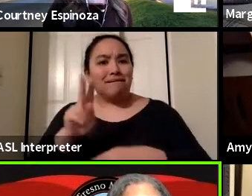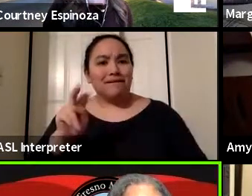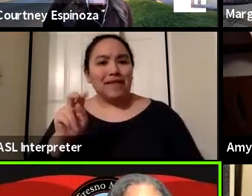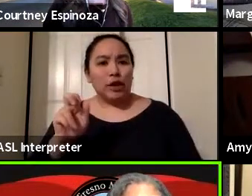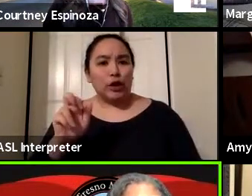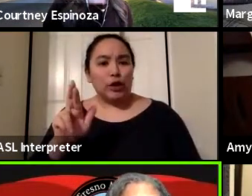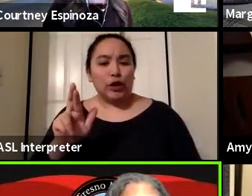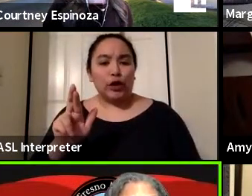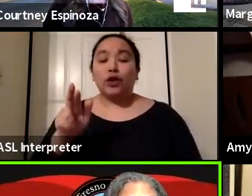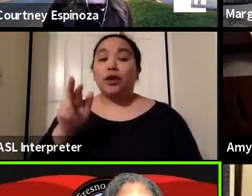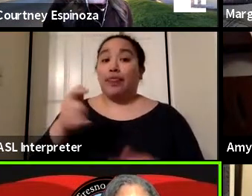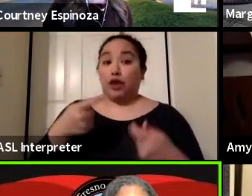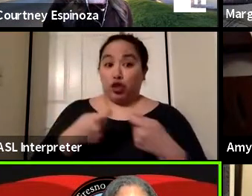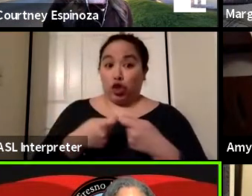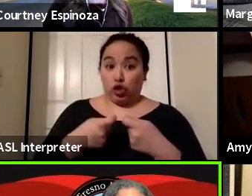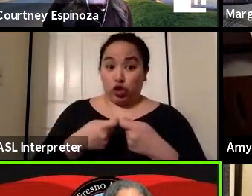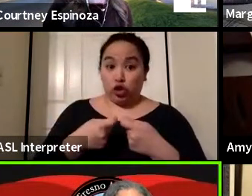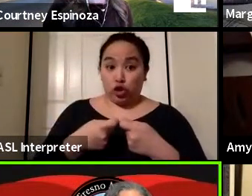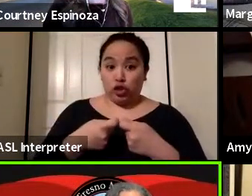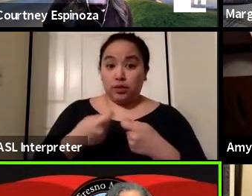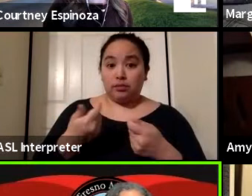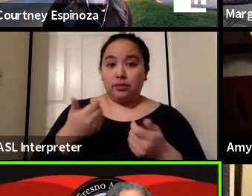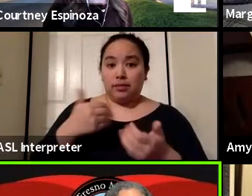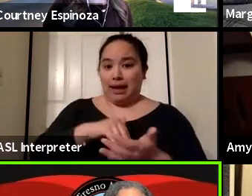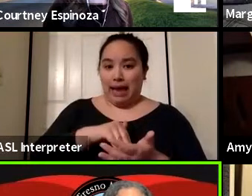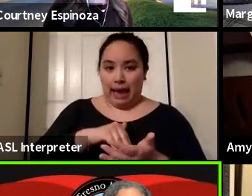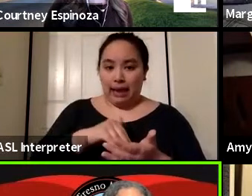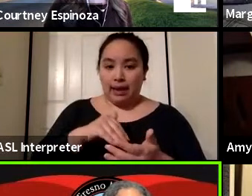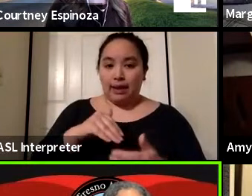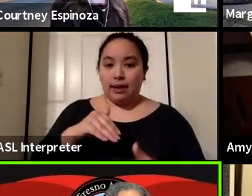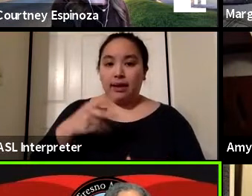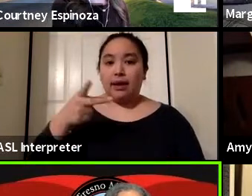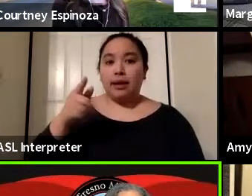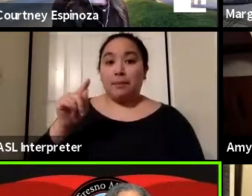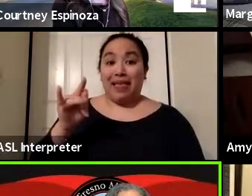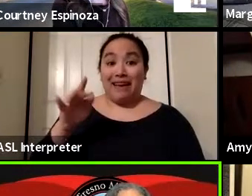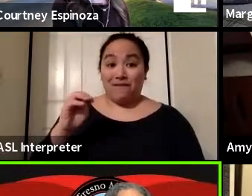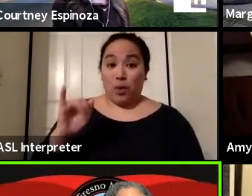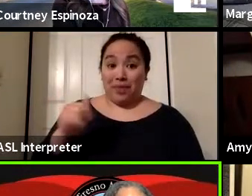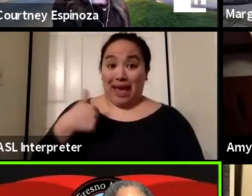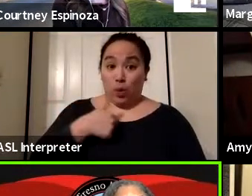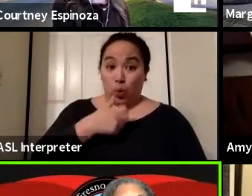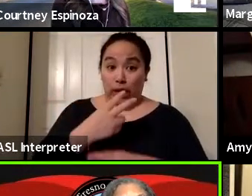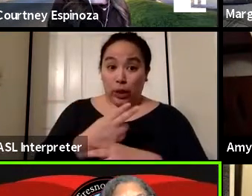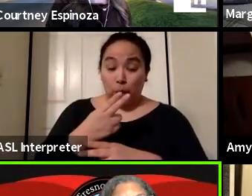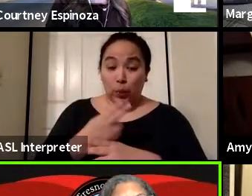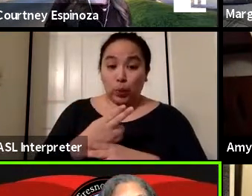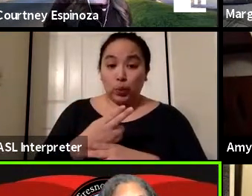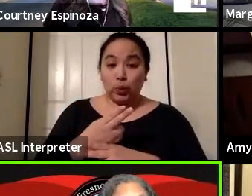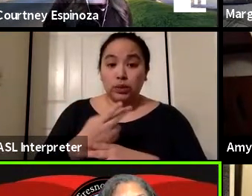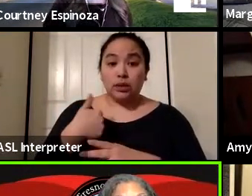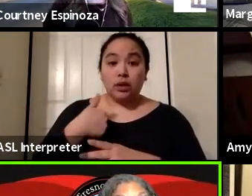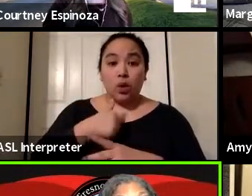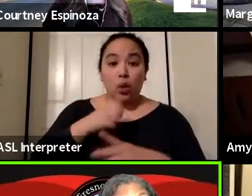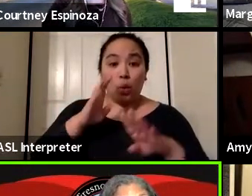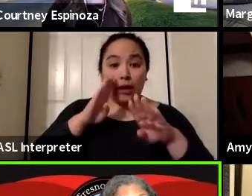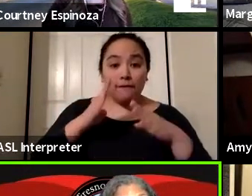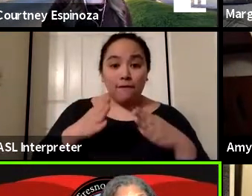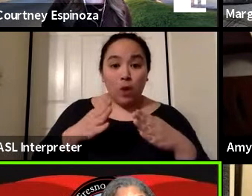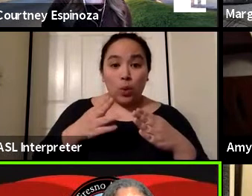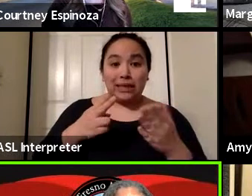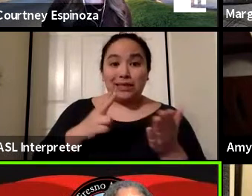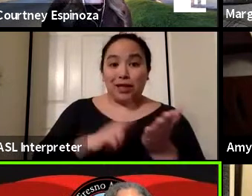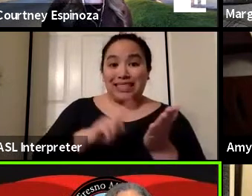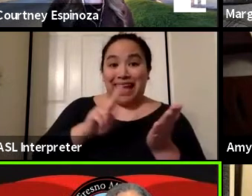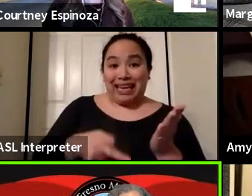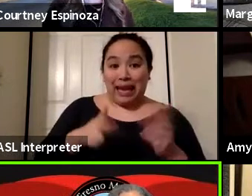So the chargers themselves, our platform that we use will be focused on signing up